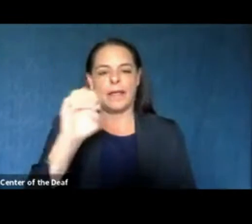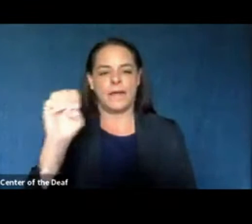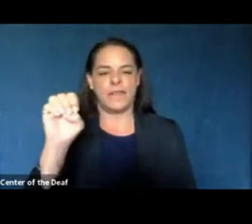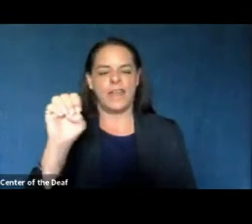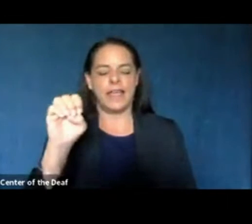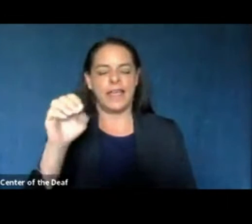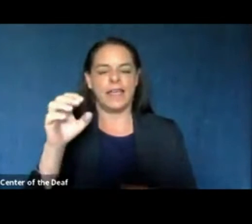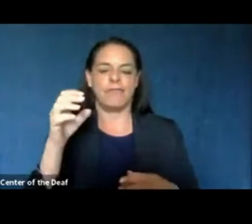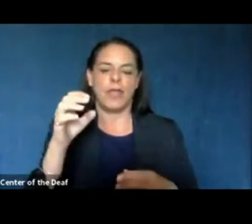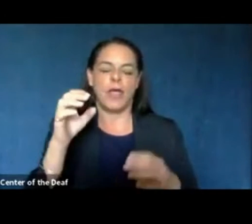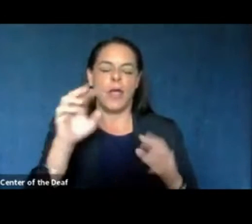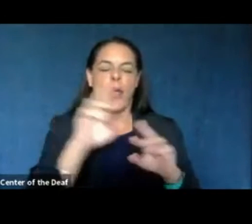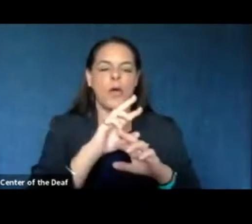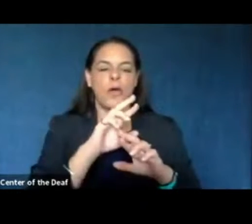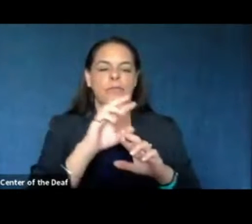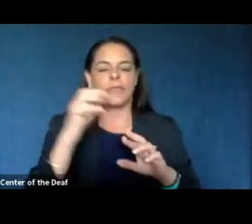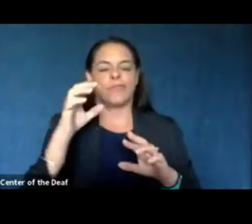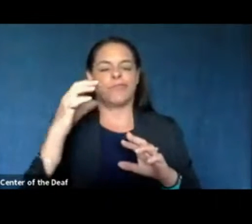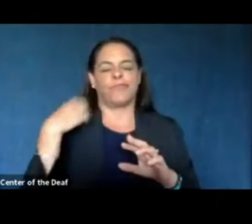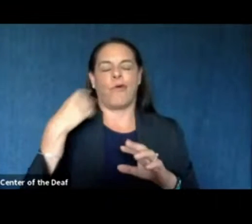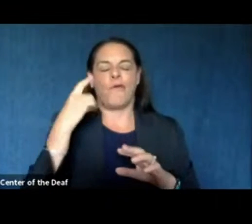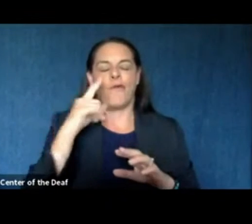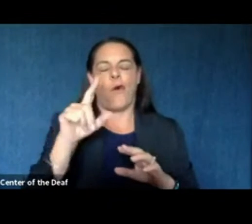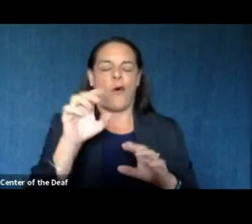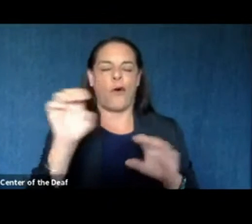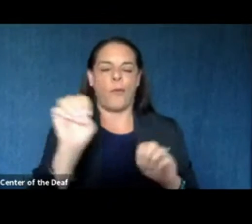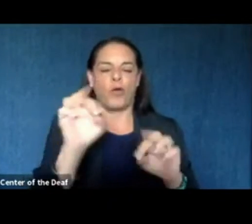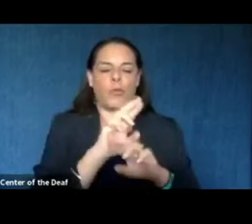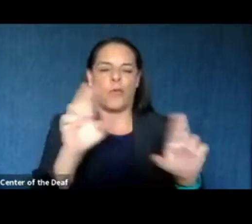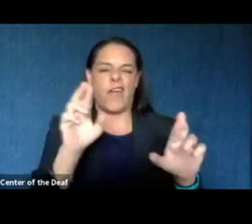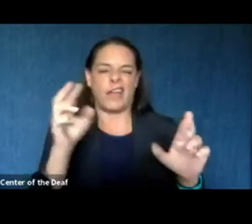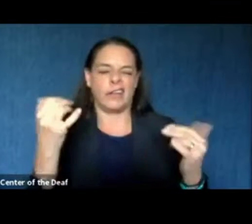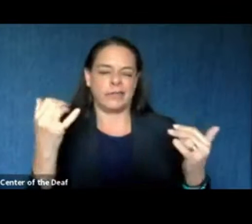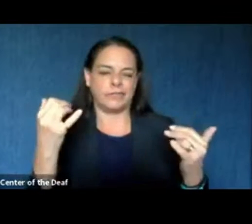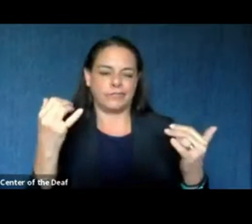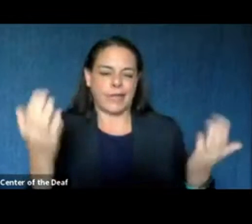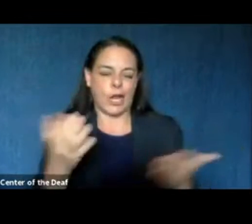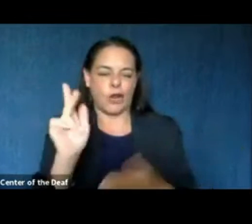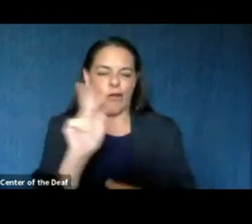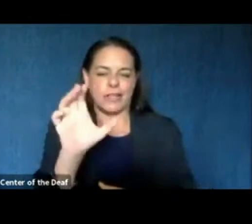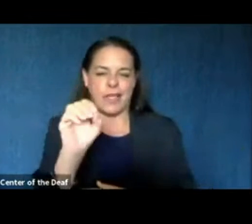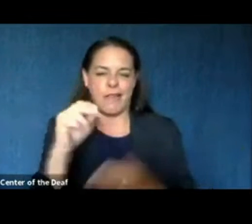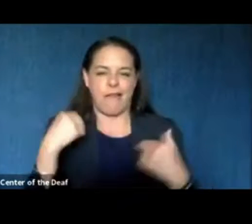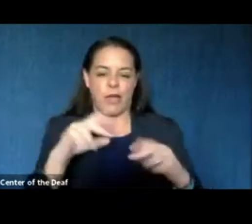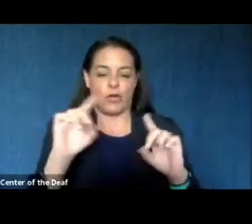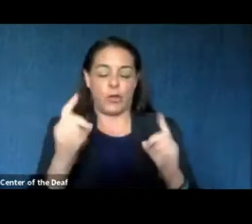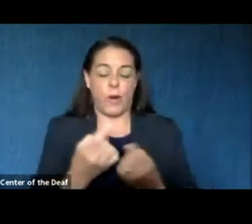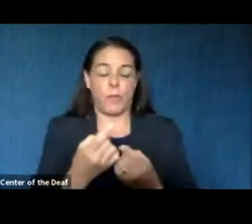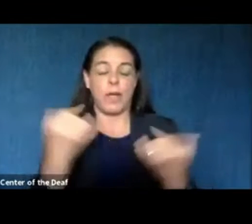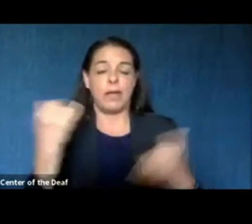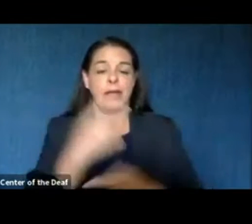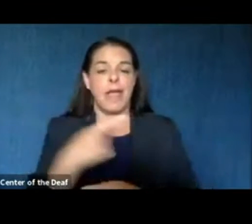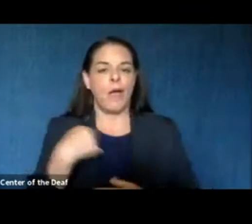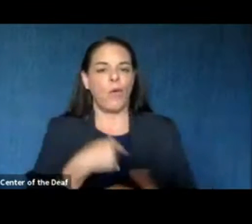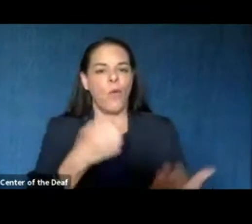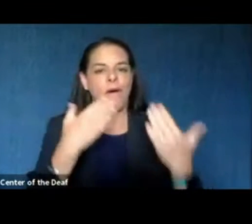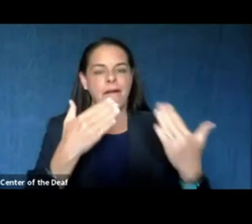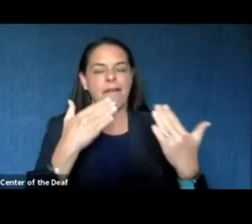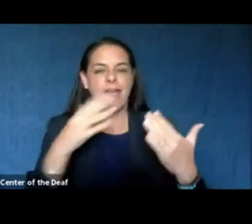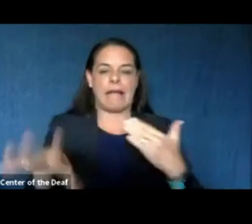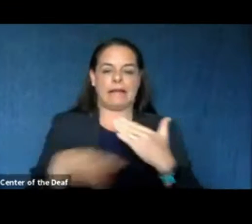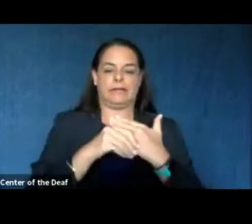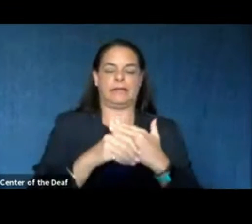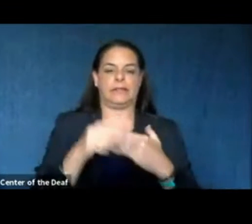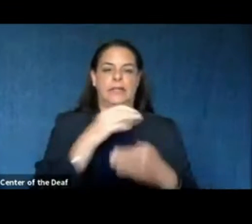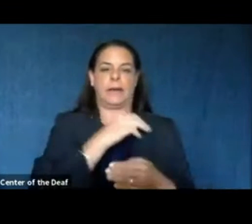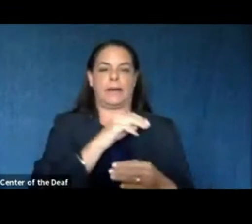Our moment of gratitude today is dedicated to our new team members that have come on board to assist our response. We are